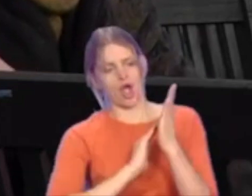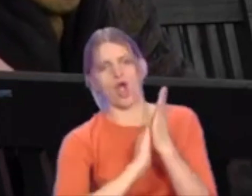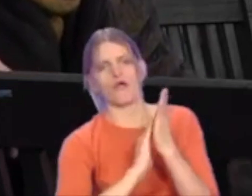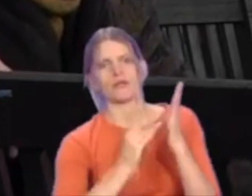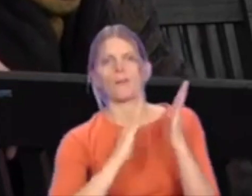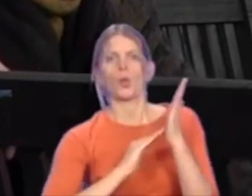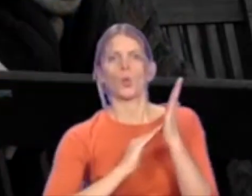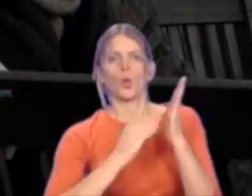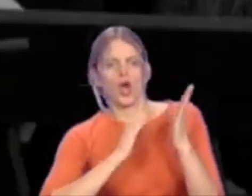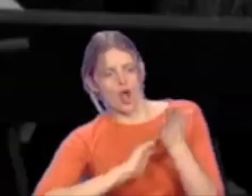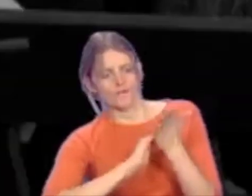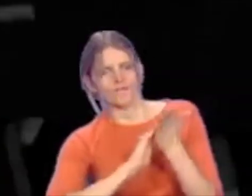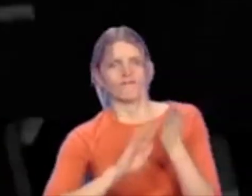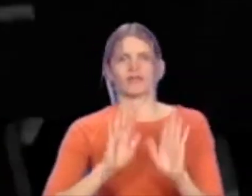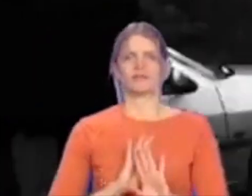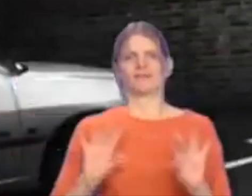drop would be made.